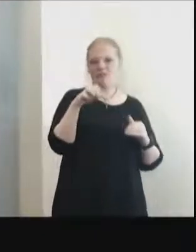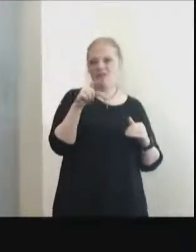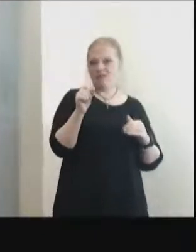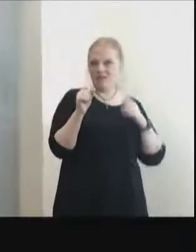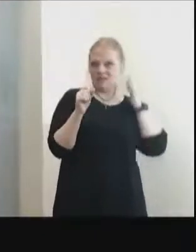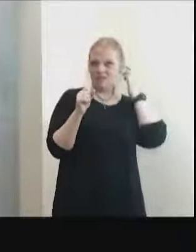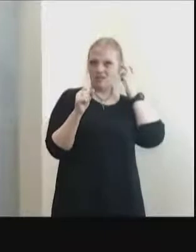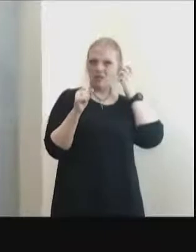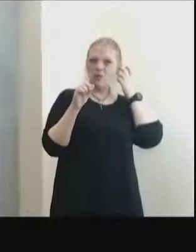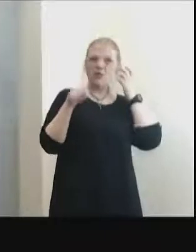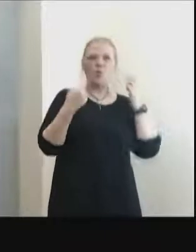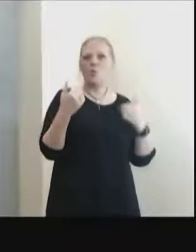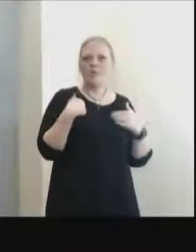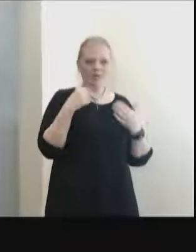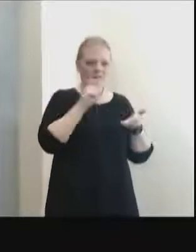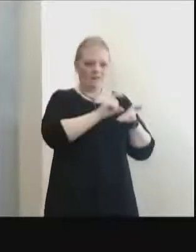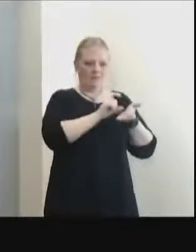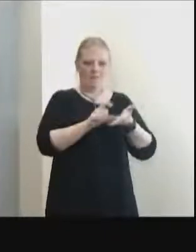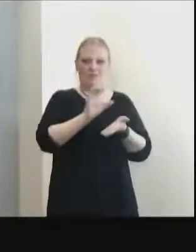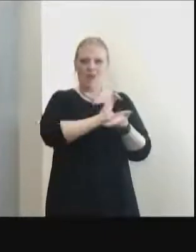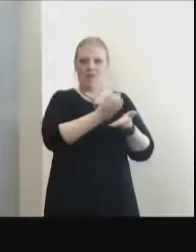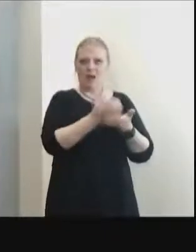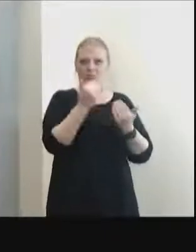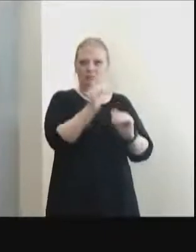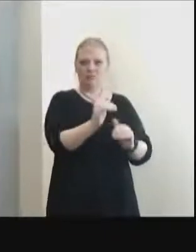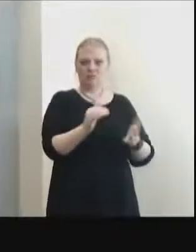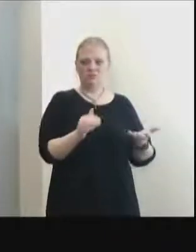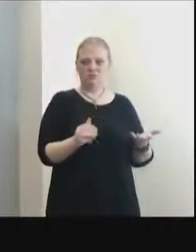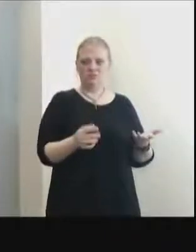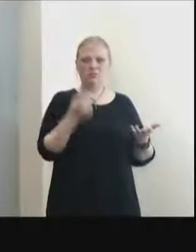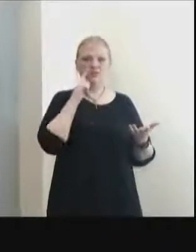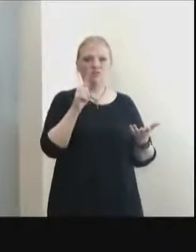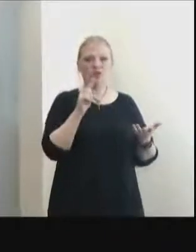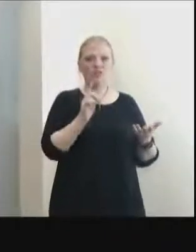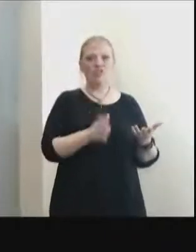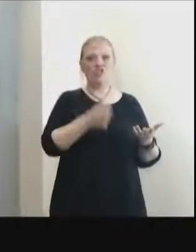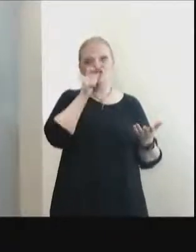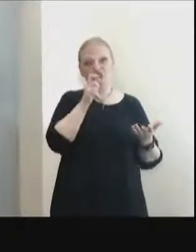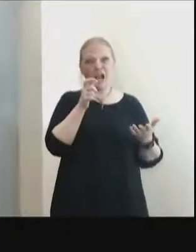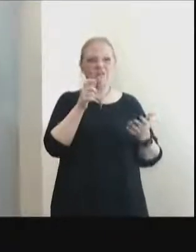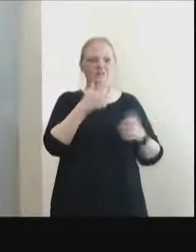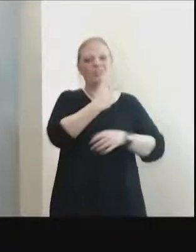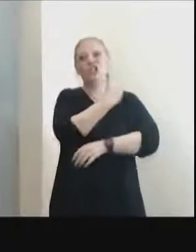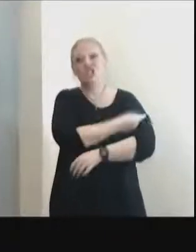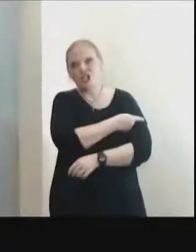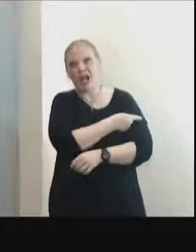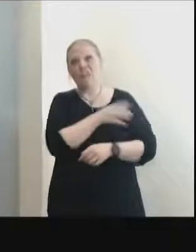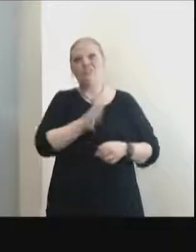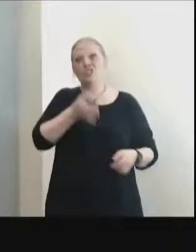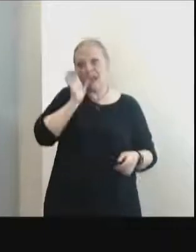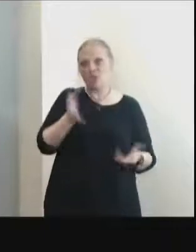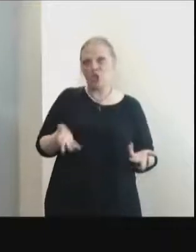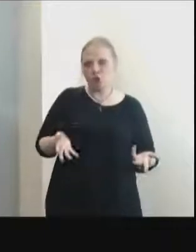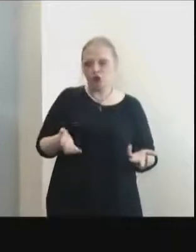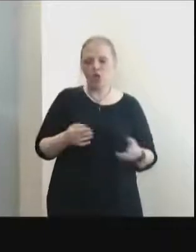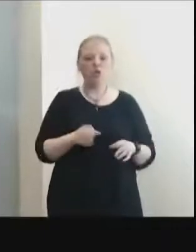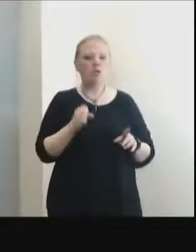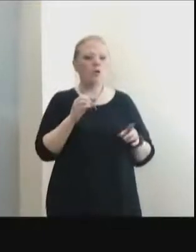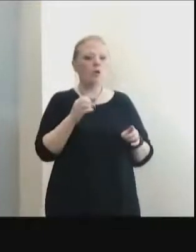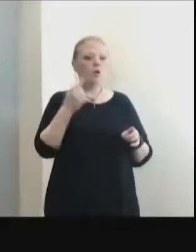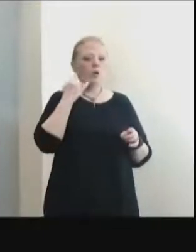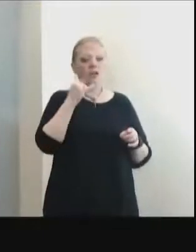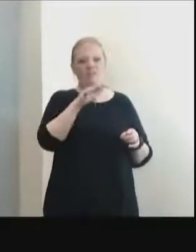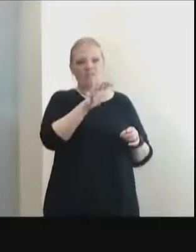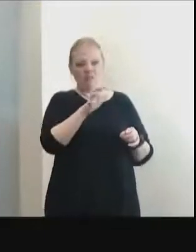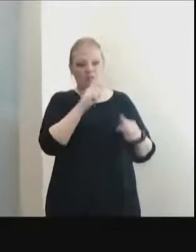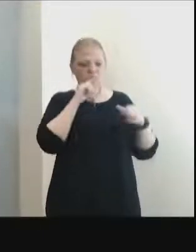certain number of vaccine doses at these sites. So for the shot and the chaser sites, if we have 300 doses scheduled